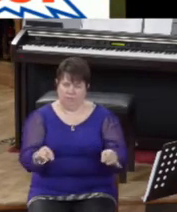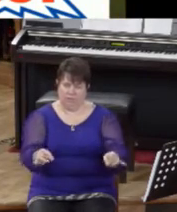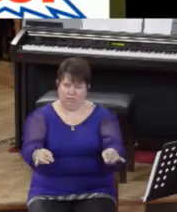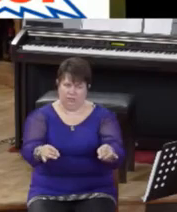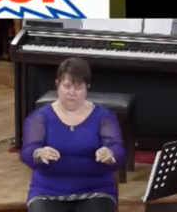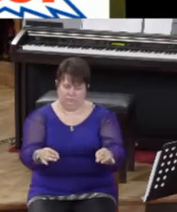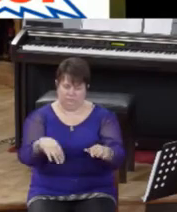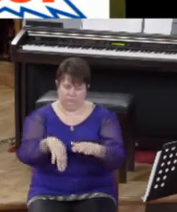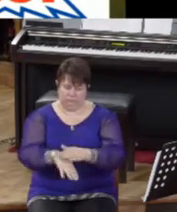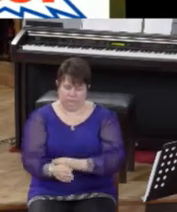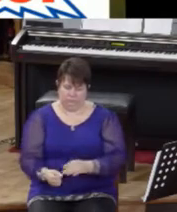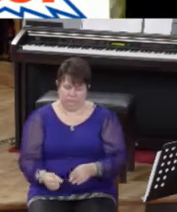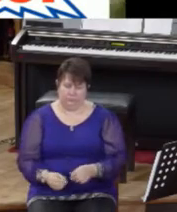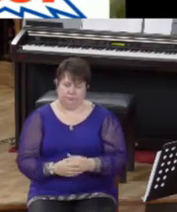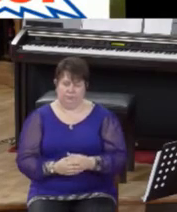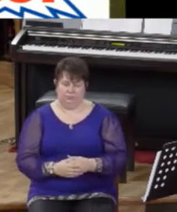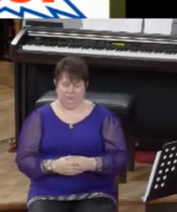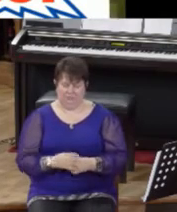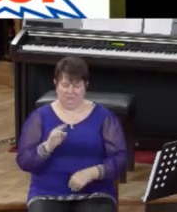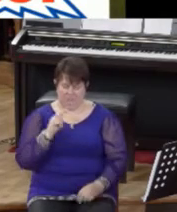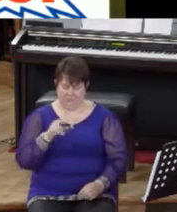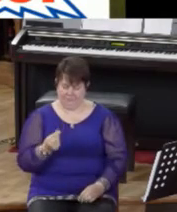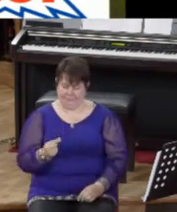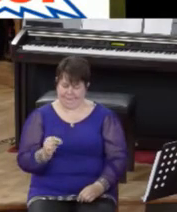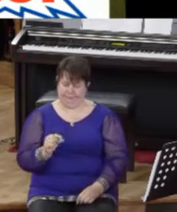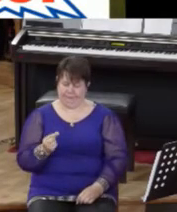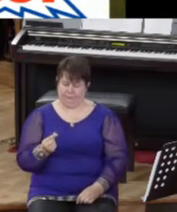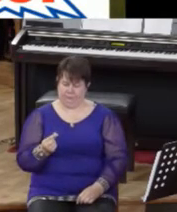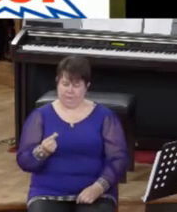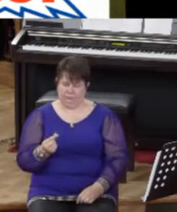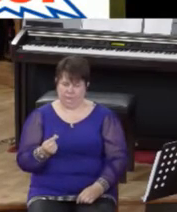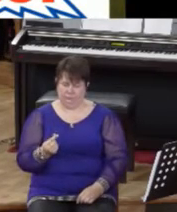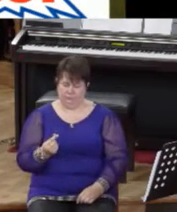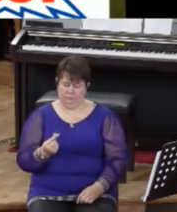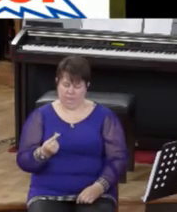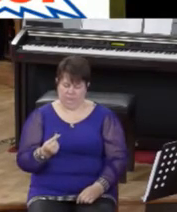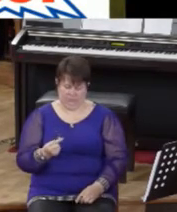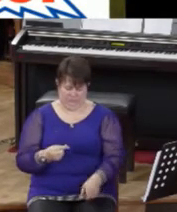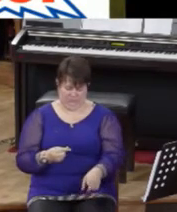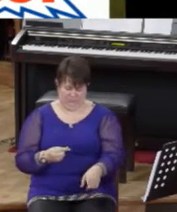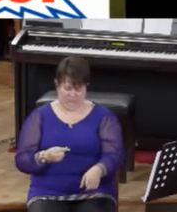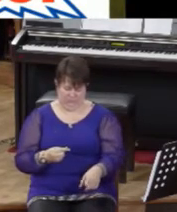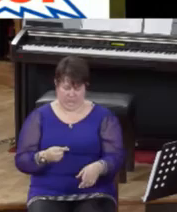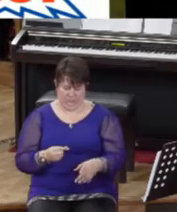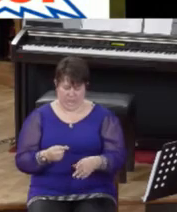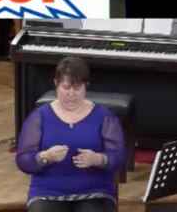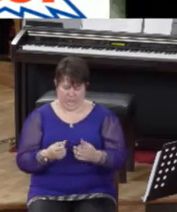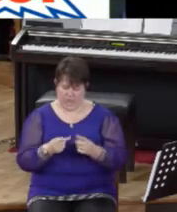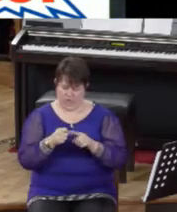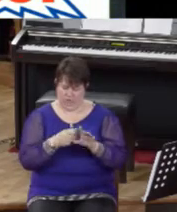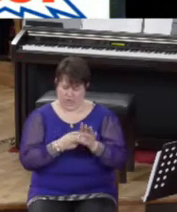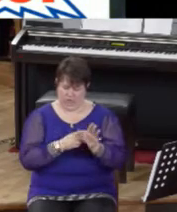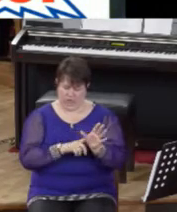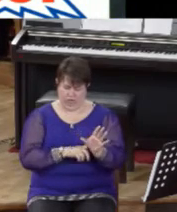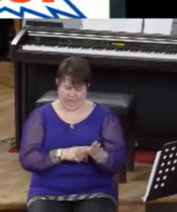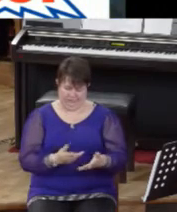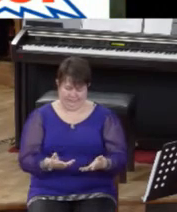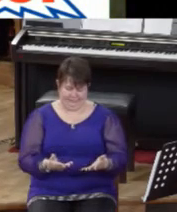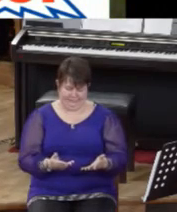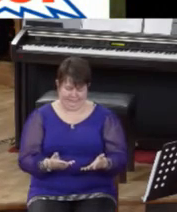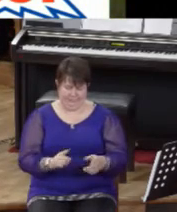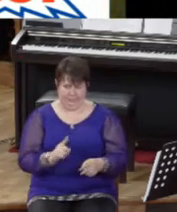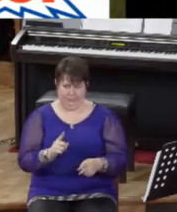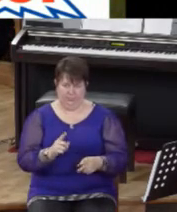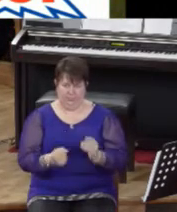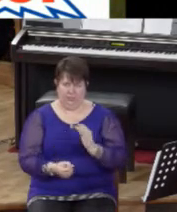soil. You look at that seed, it doesn't appear to be very much. You look at that dry, dusty bulb, you put it in the ground, a few months